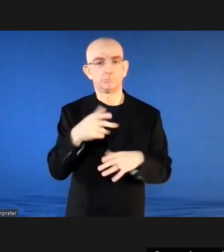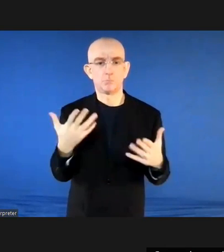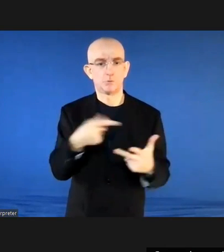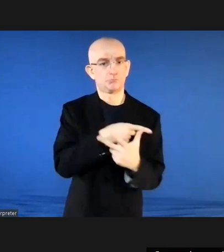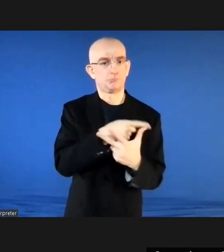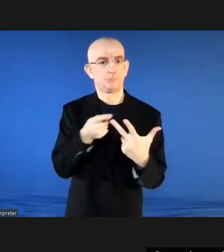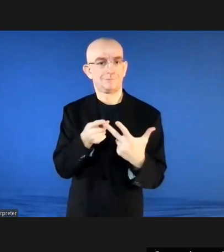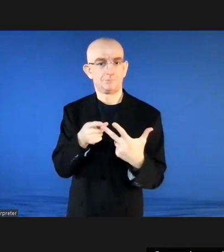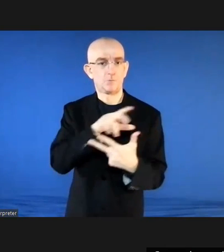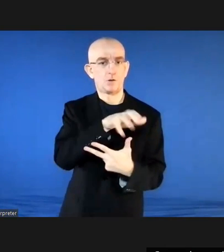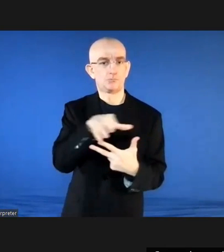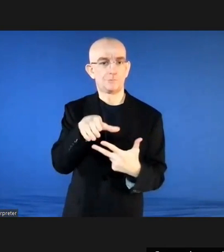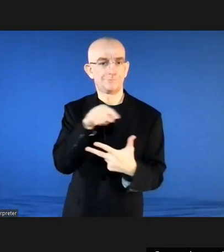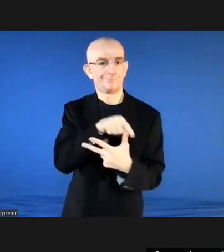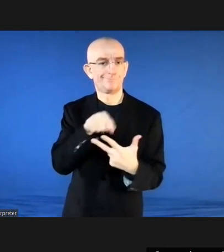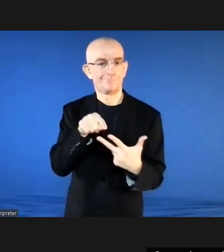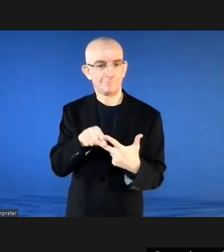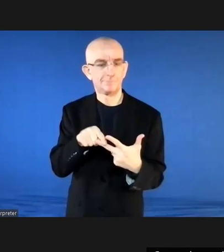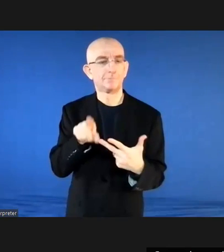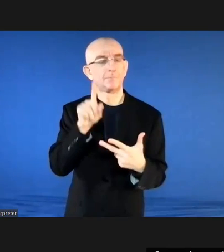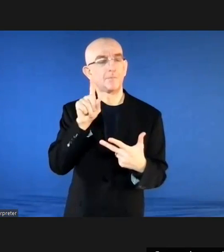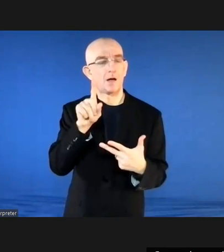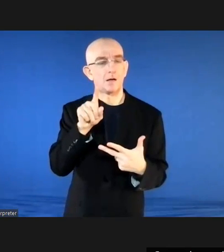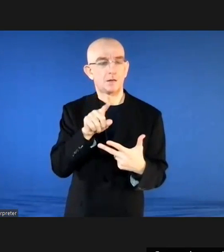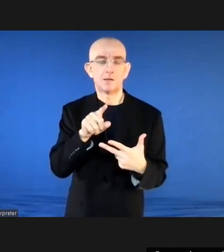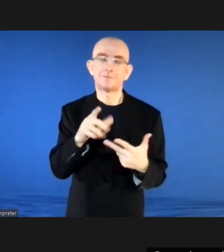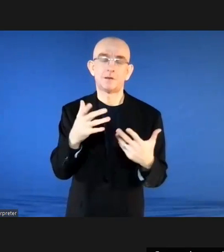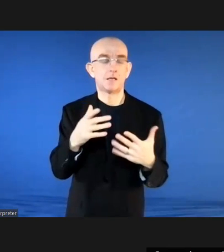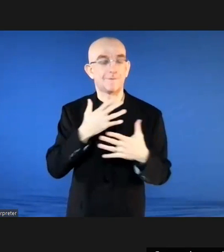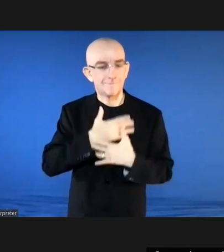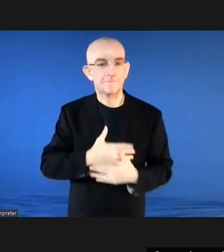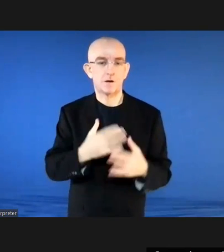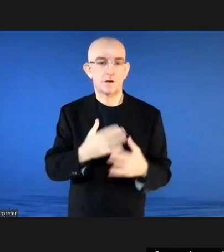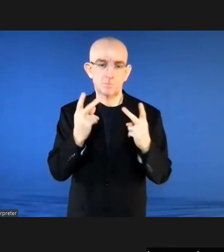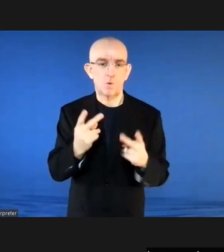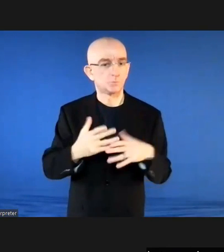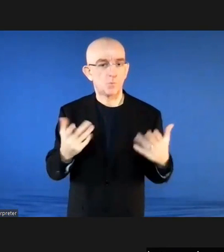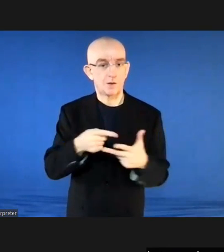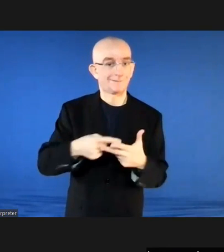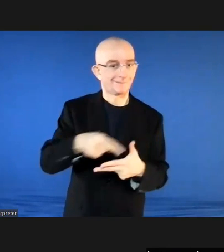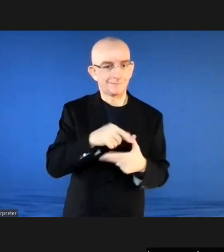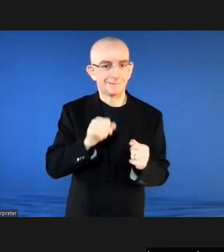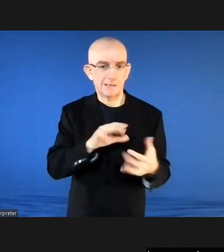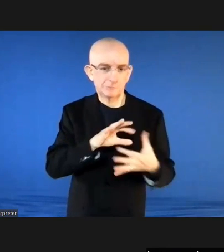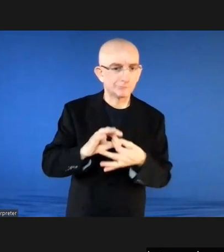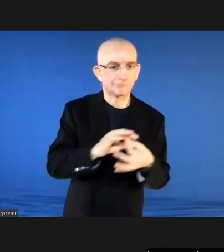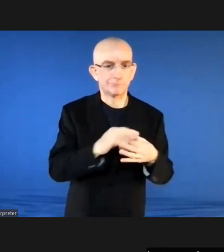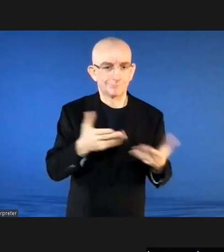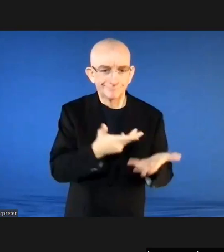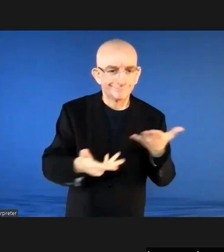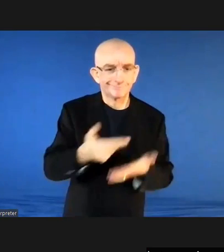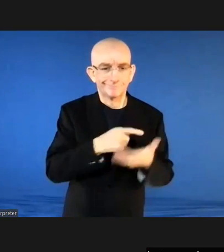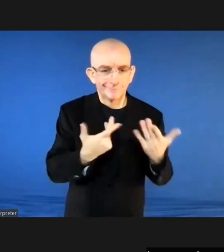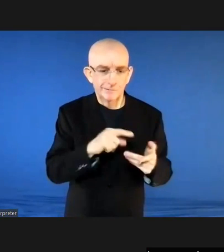holistic, scaled approach in other countries and demonstrate what is possible. I have 2